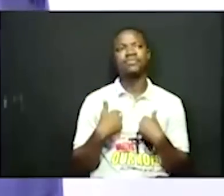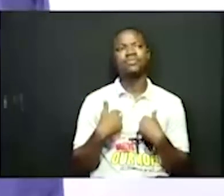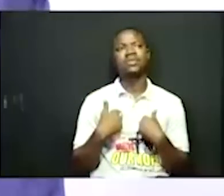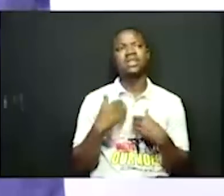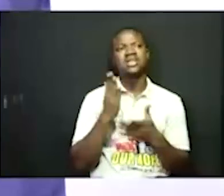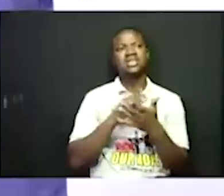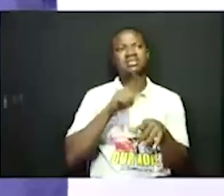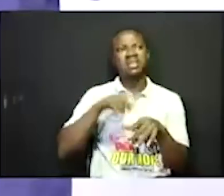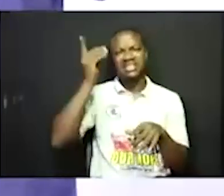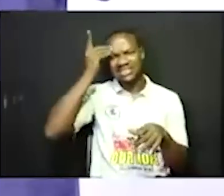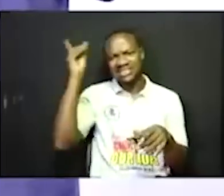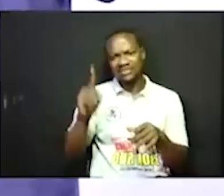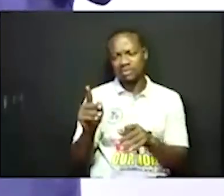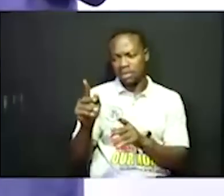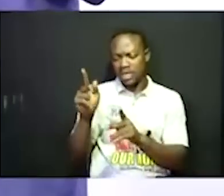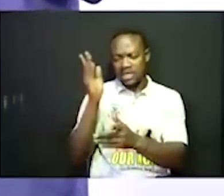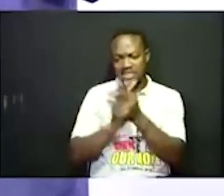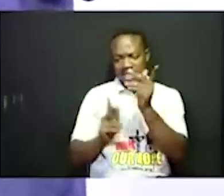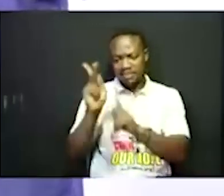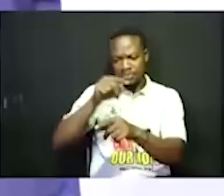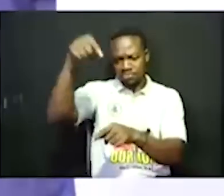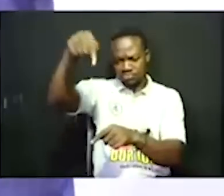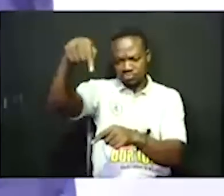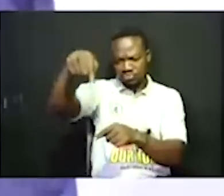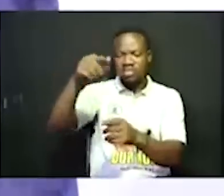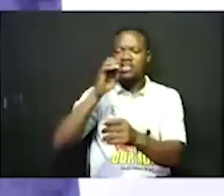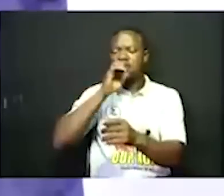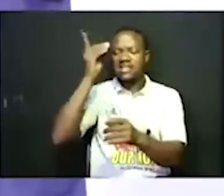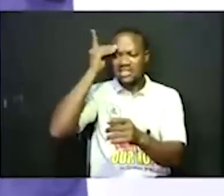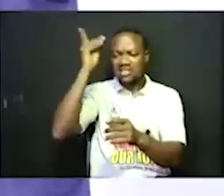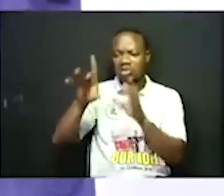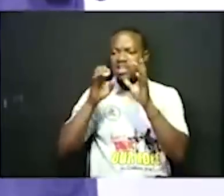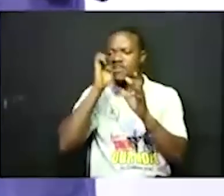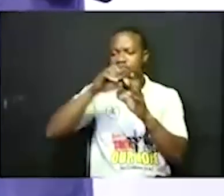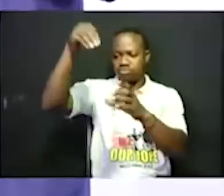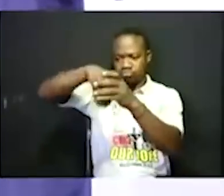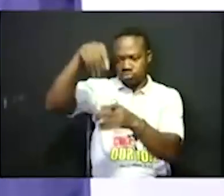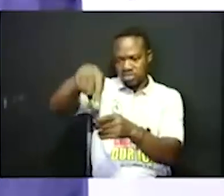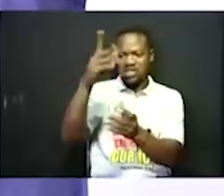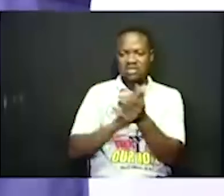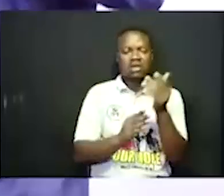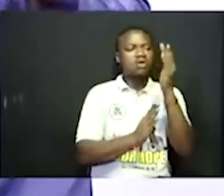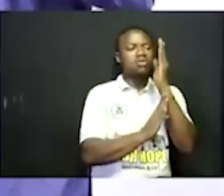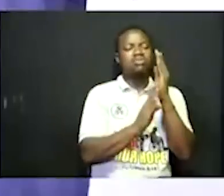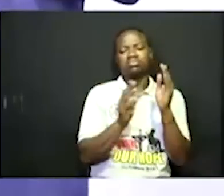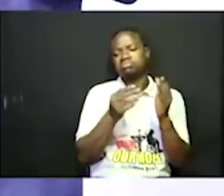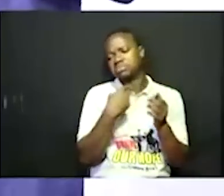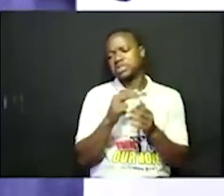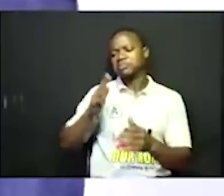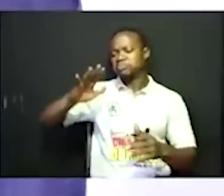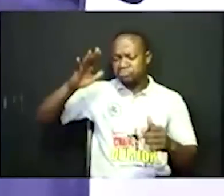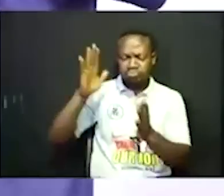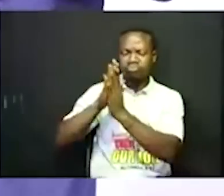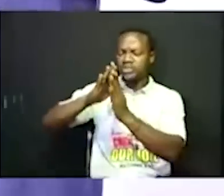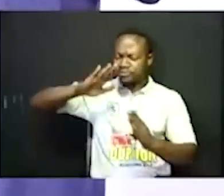Sometimes demons are cast off people and their sicknesses leave them straight away. Today we are to meet two money free obimu